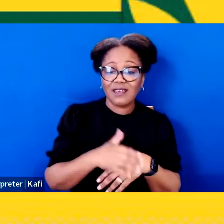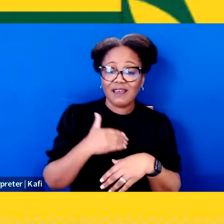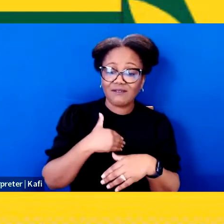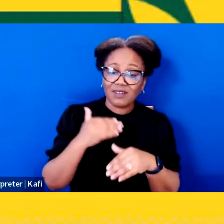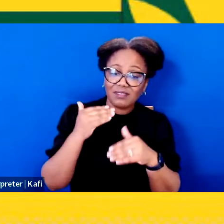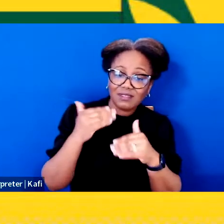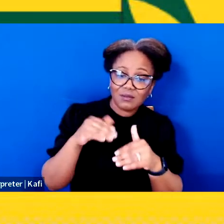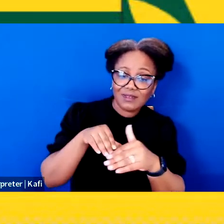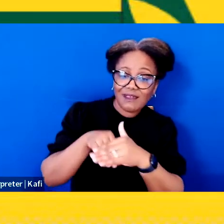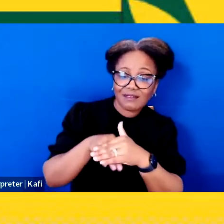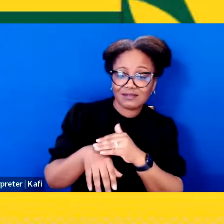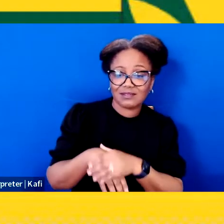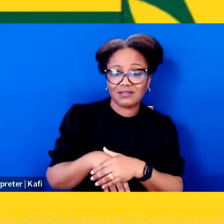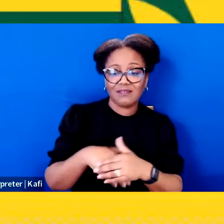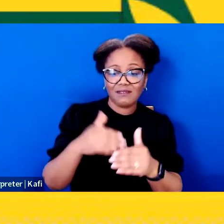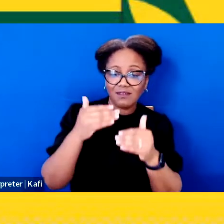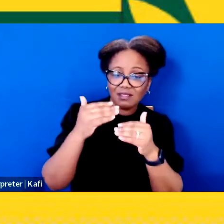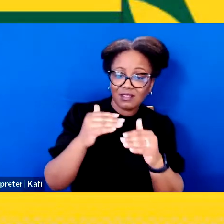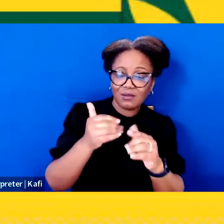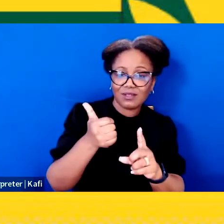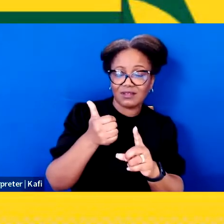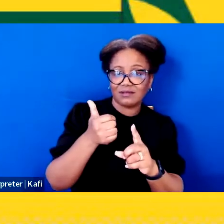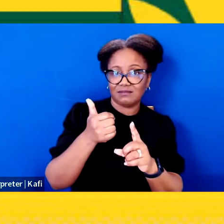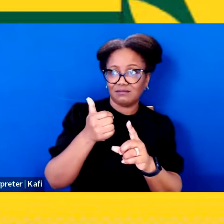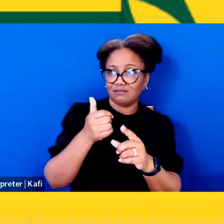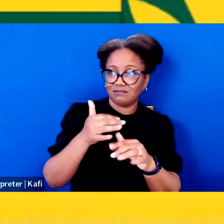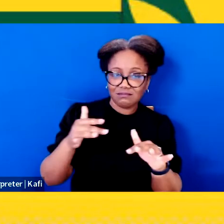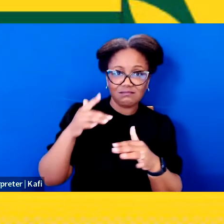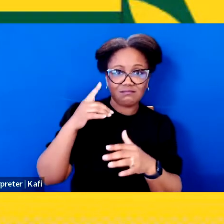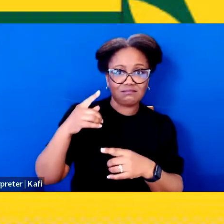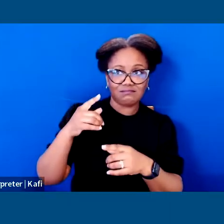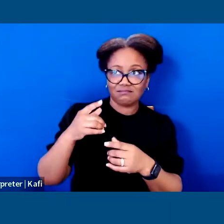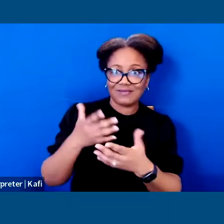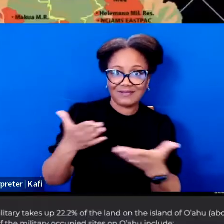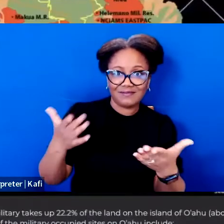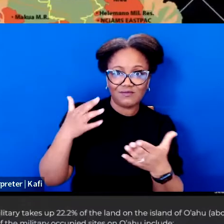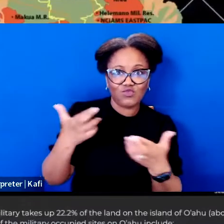And so this has led to a number of issues. Next, please, Emmy.